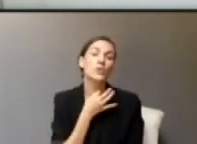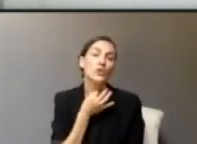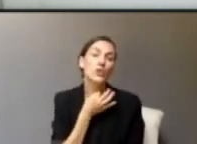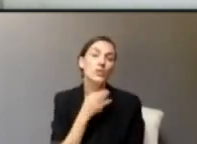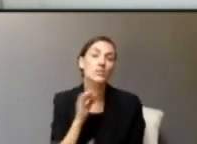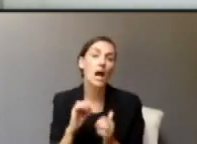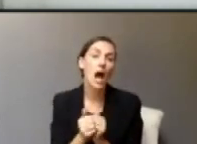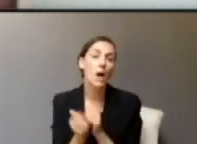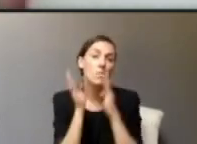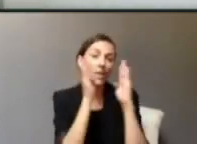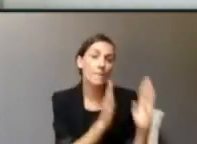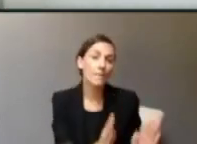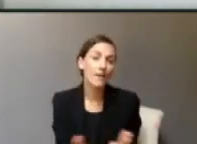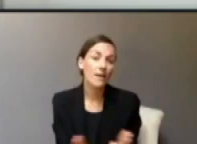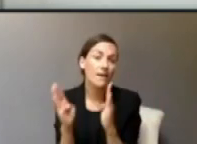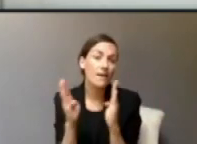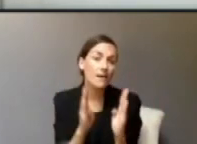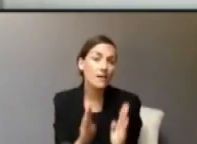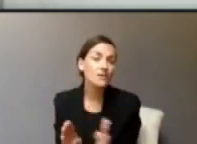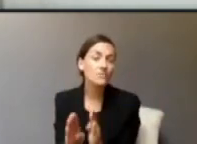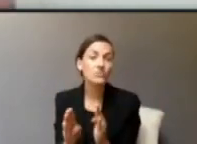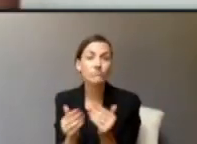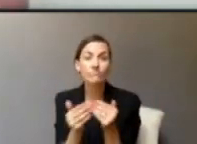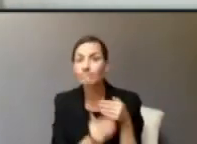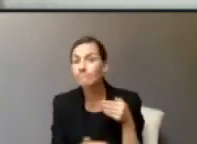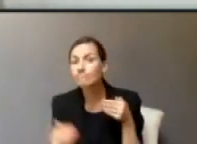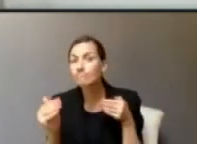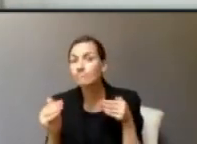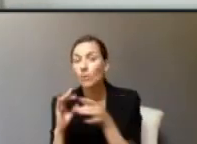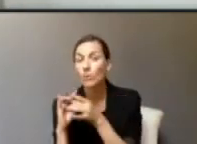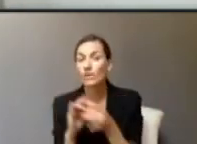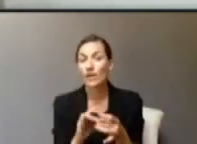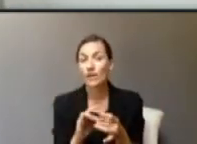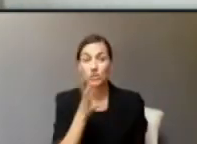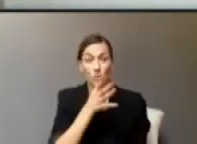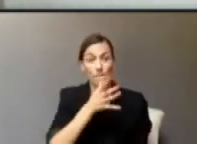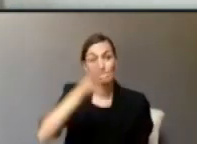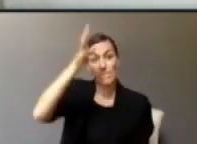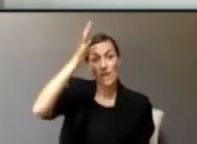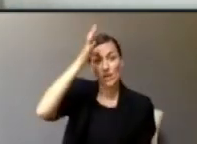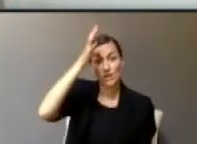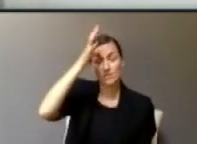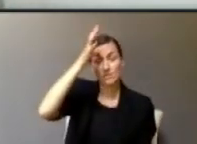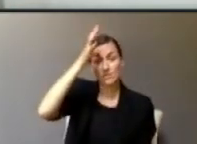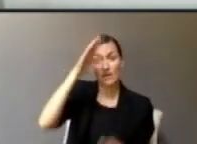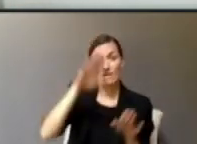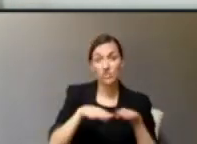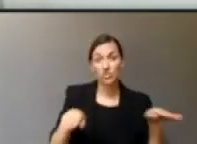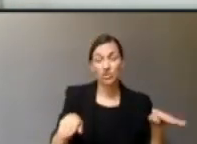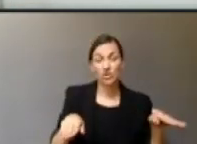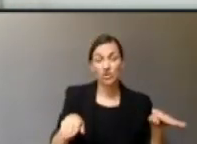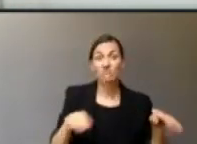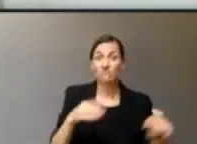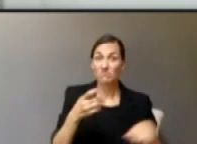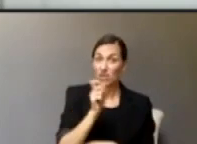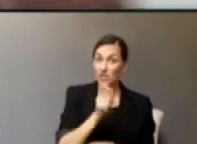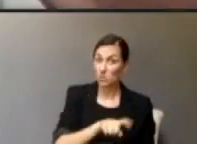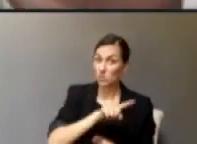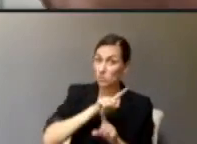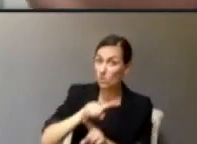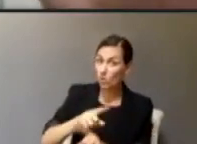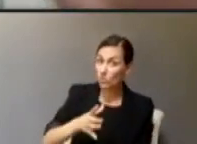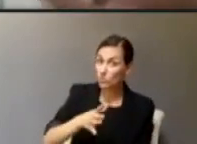they plan to navigate it, especially as it relates to parents of school-age children who are